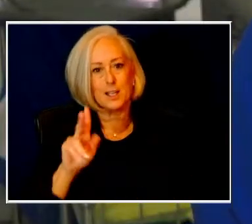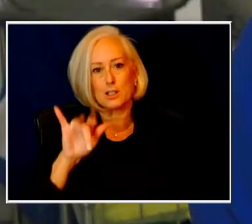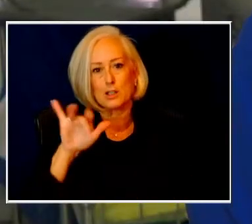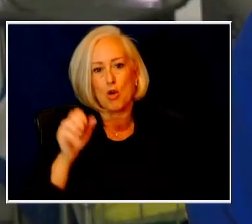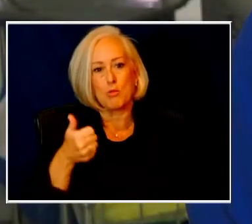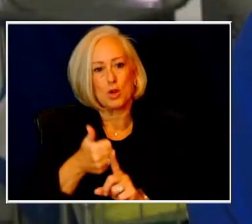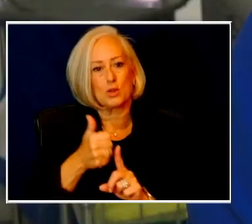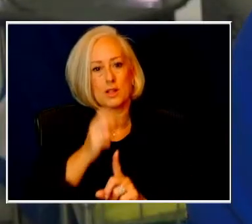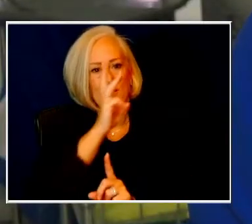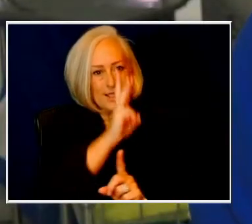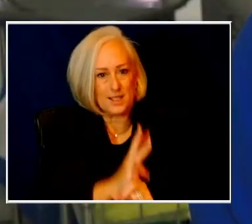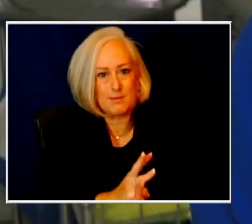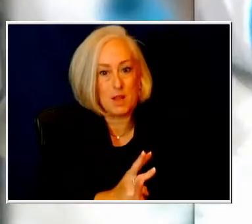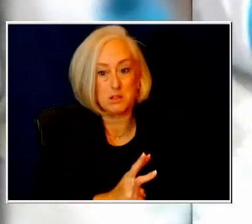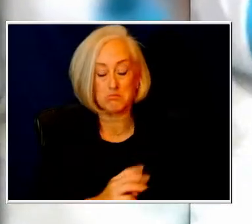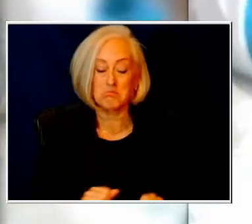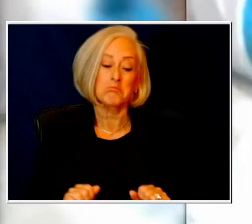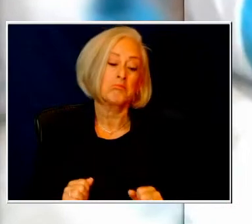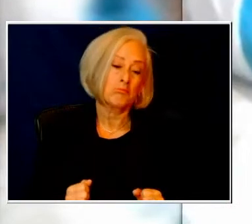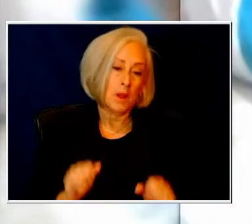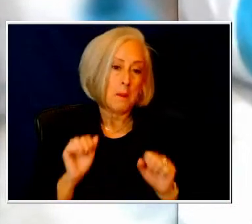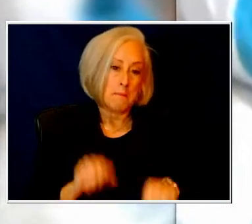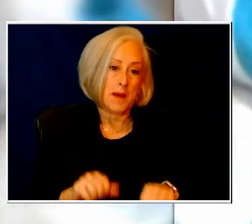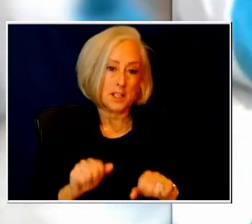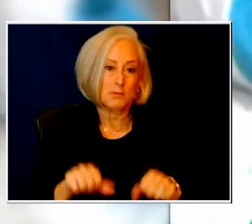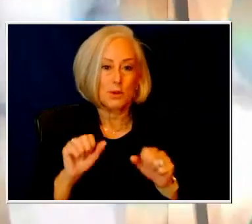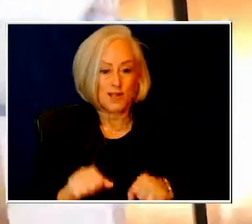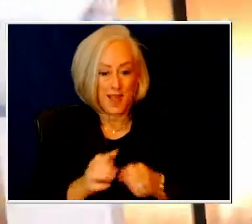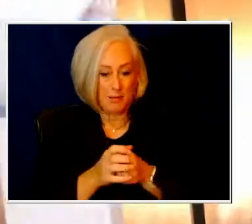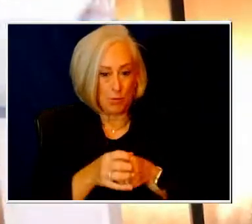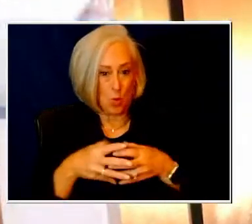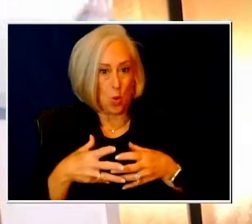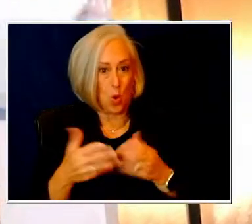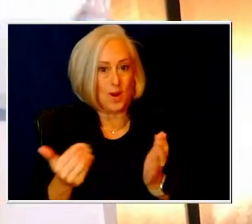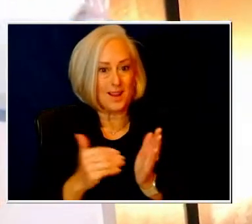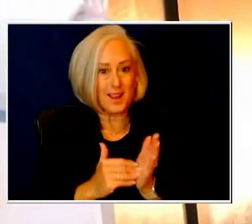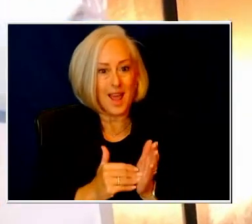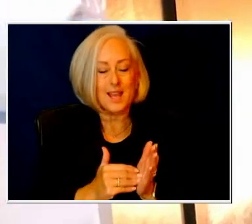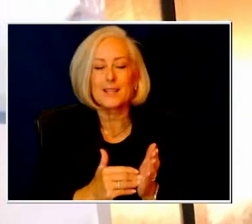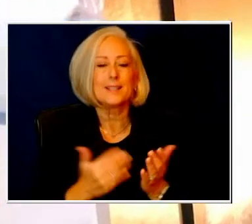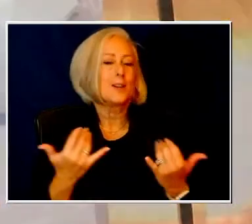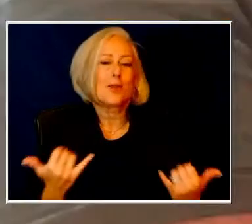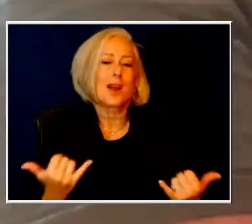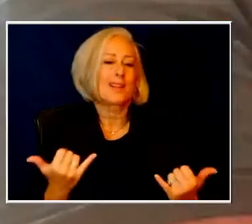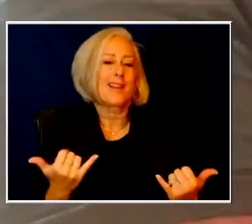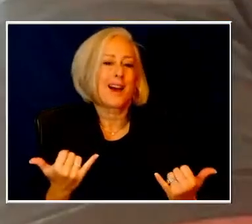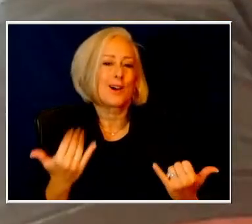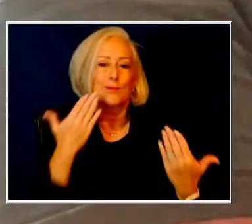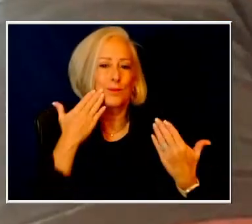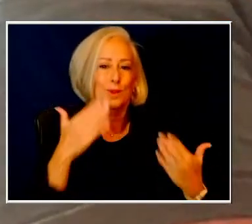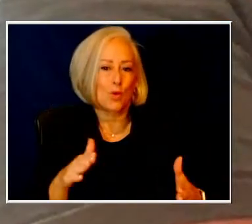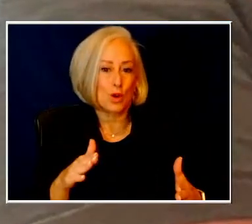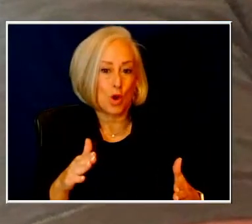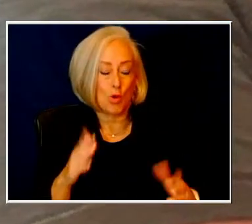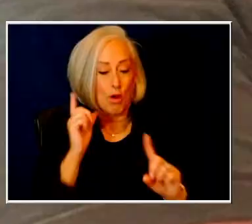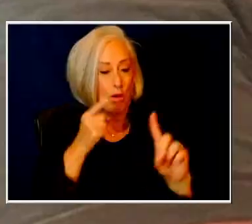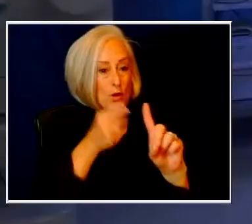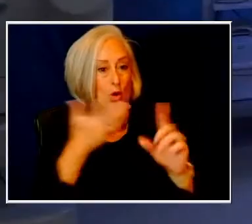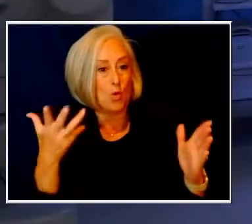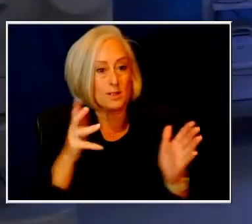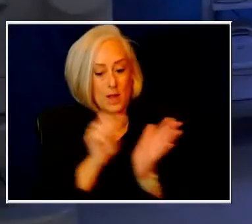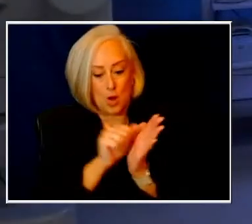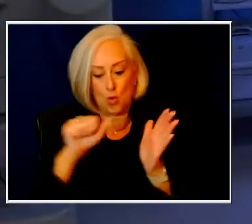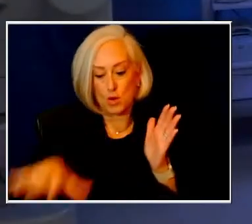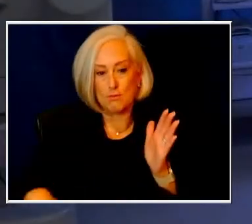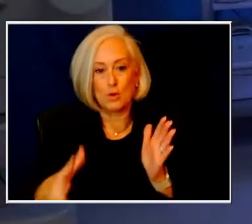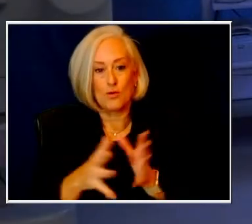It's too early to tell, what the odds are for that happening. Our goal is to remove as much as possible, which will hopefully keep it away as long as possible. Our